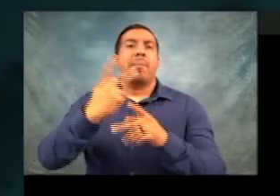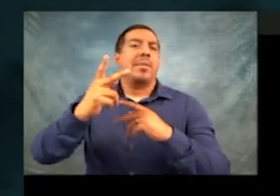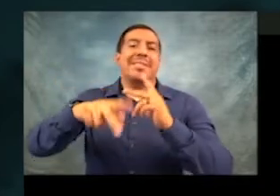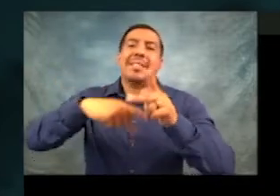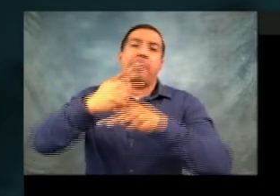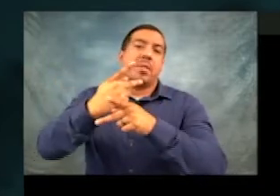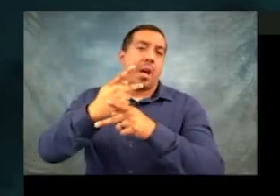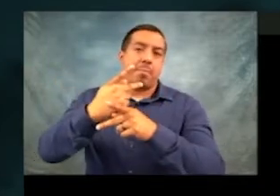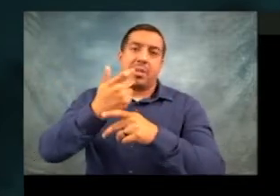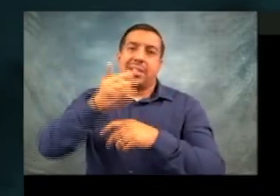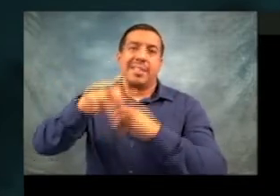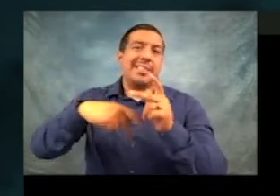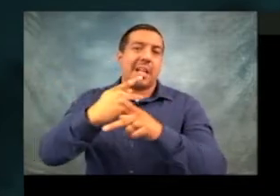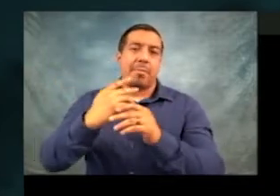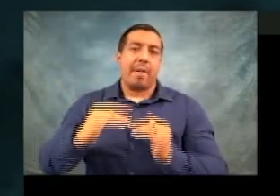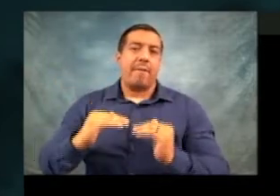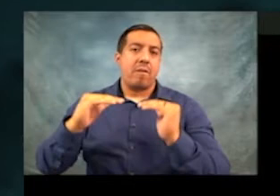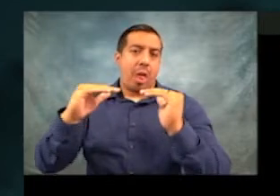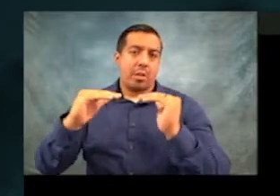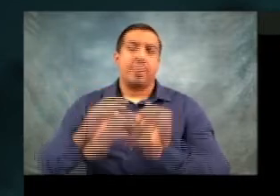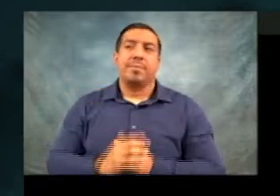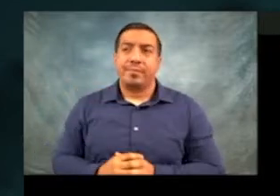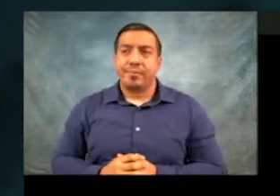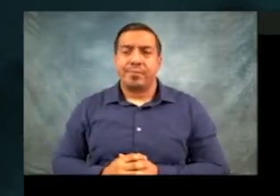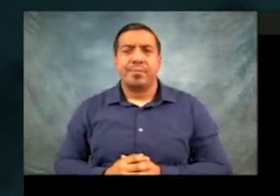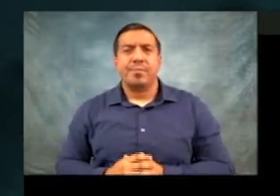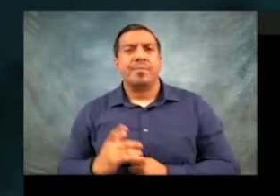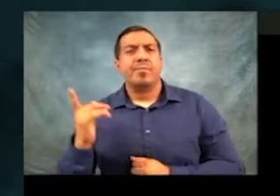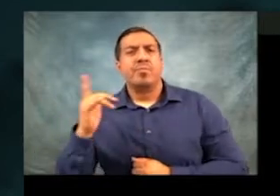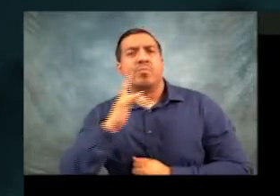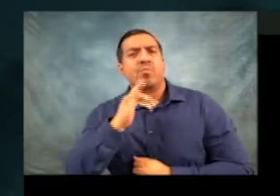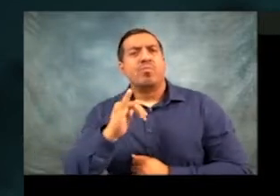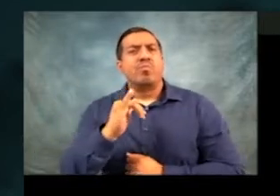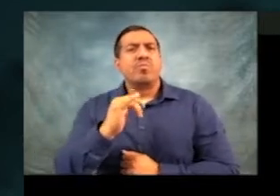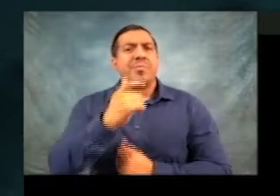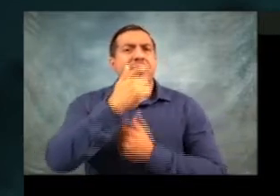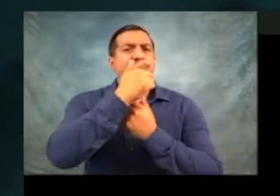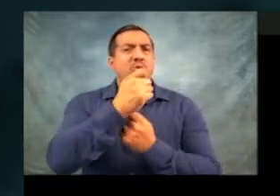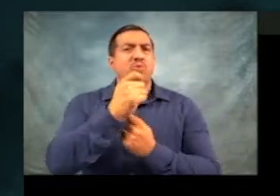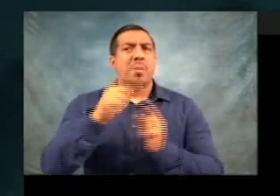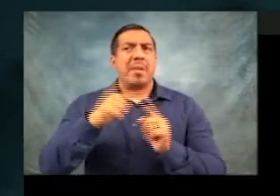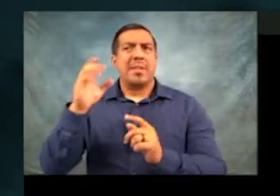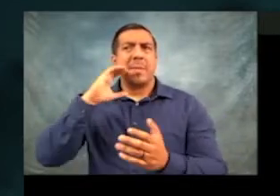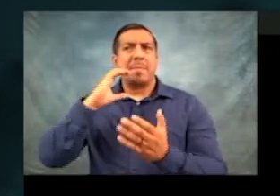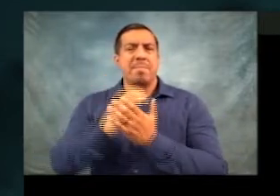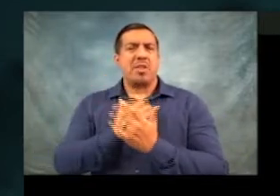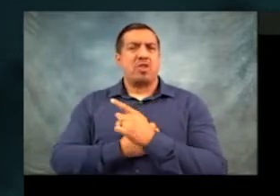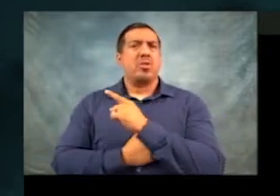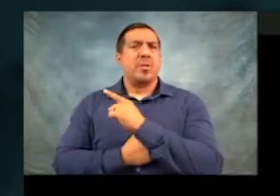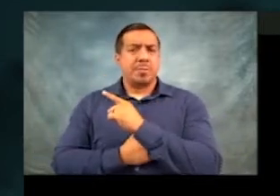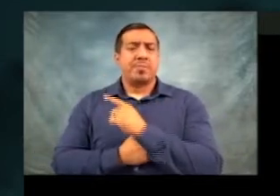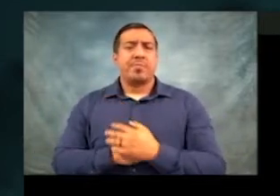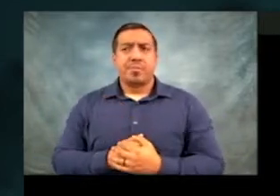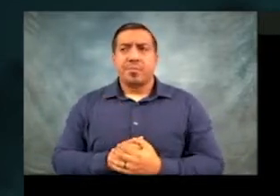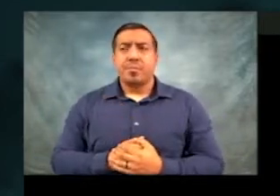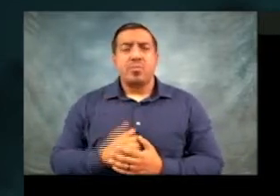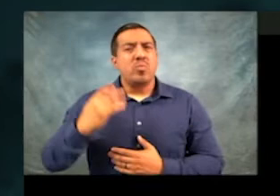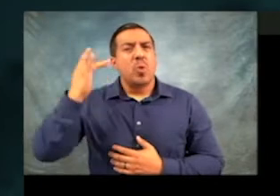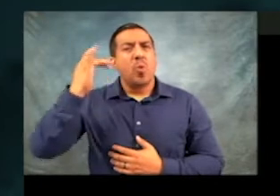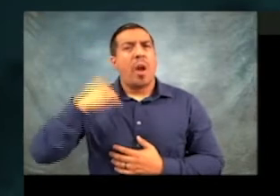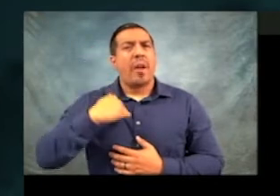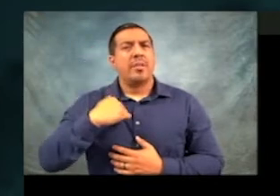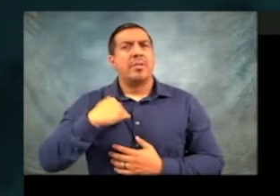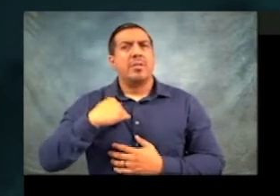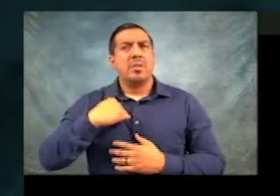flooding. Now, what's really fascinating about this image and the take-home message, why did I spend so